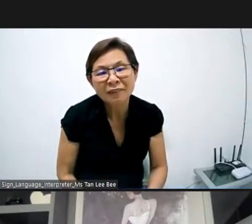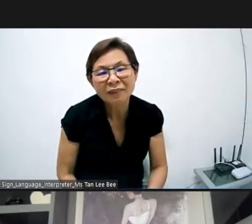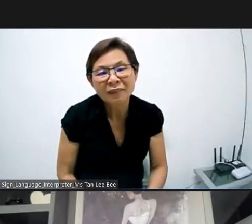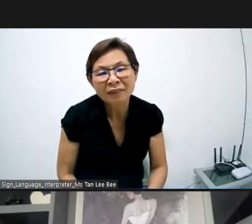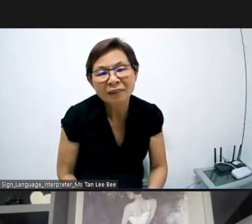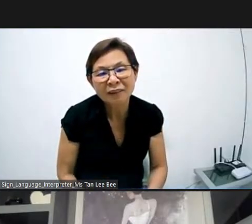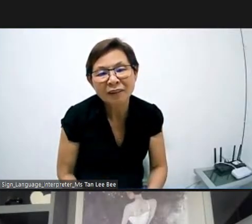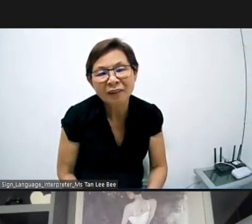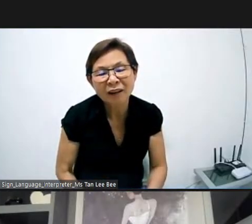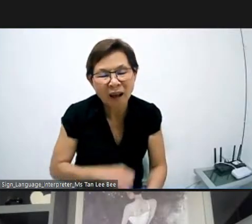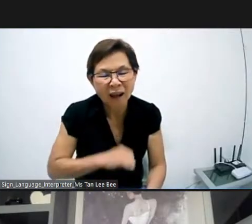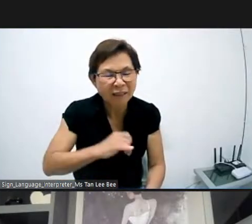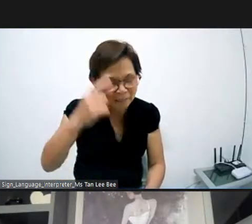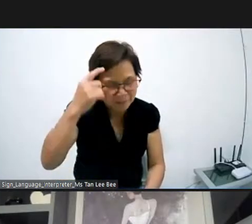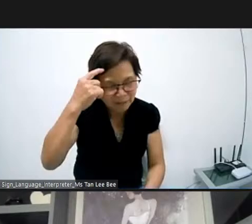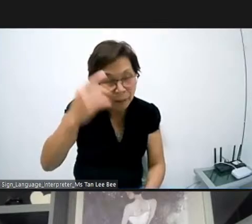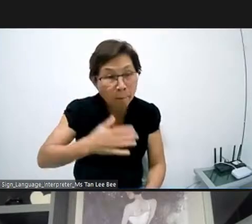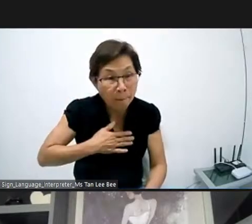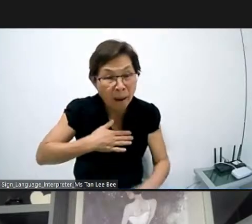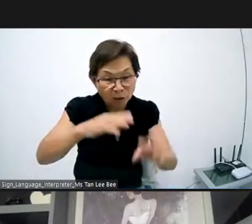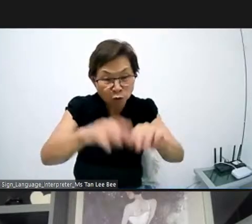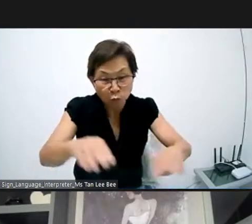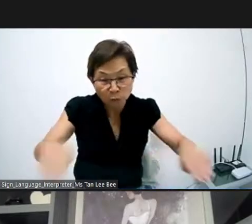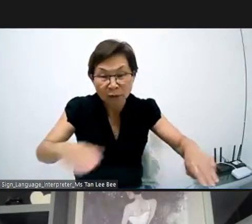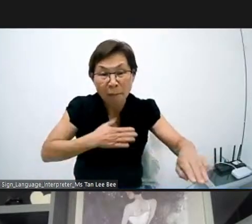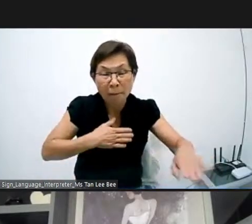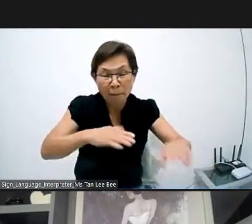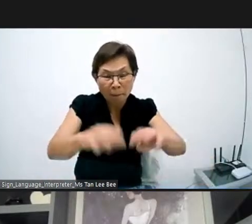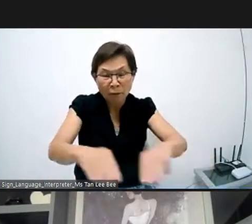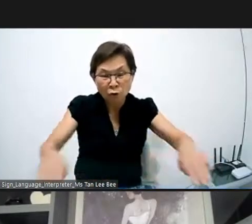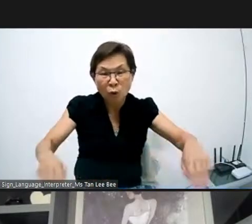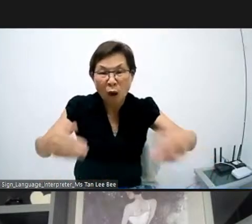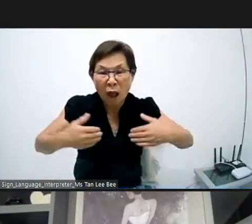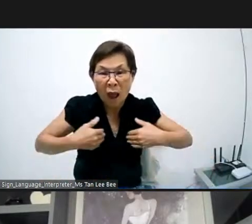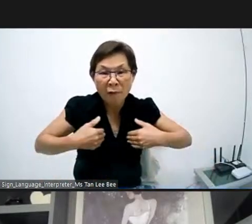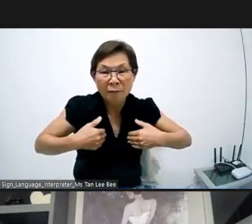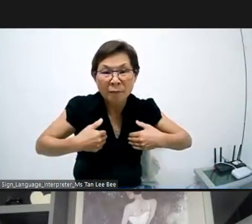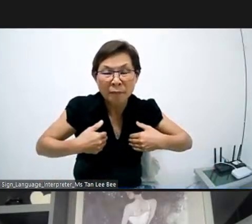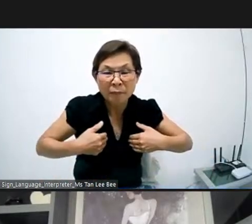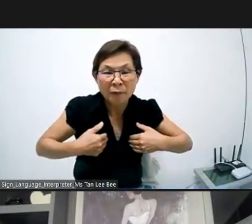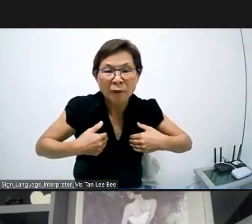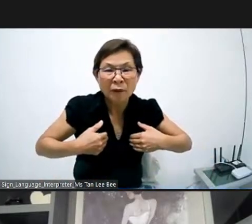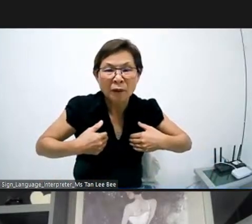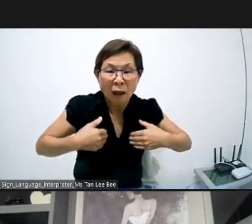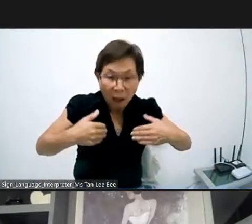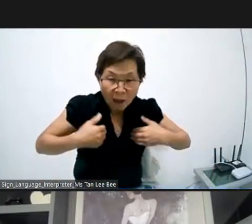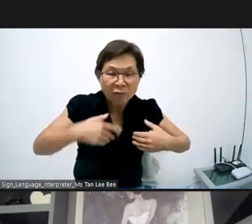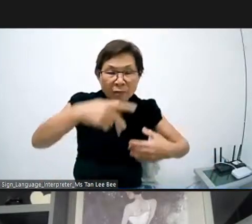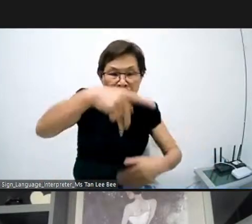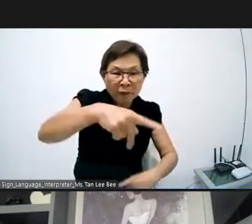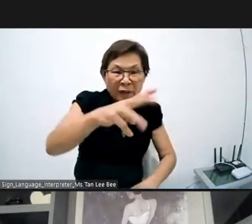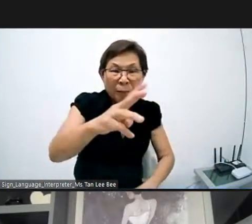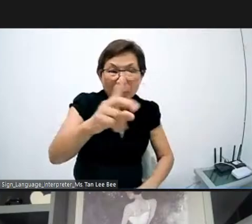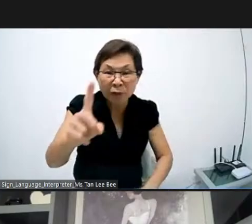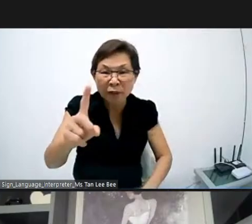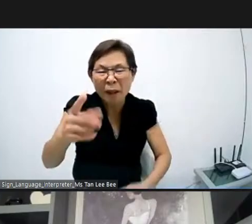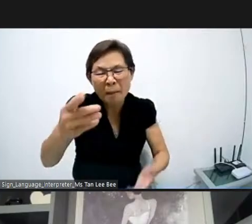I think my student have a variety disability. So